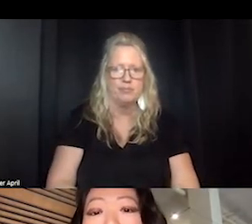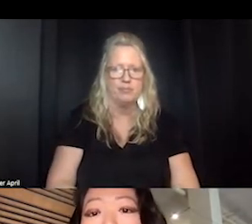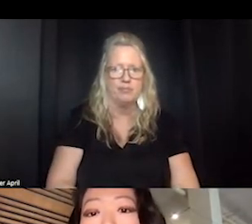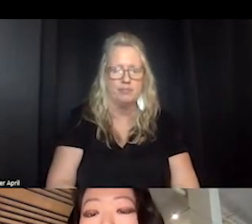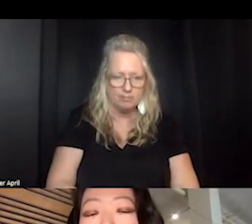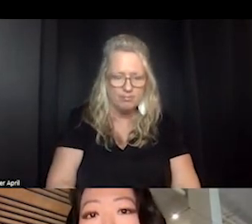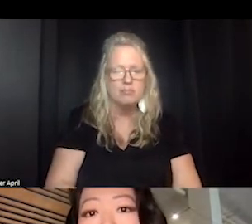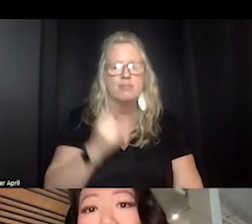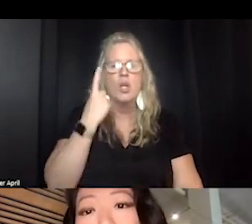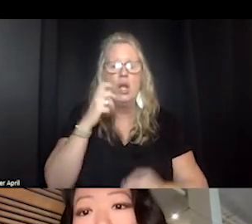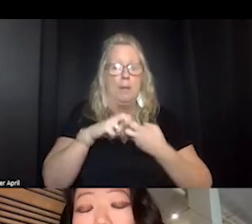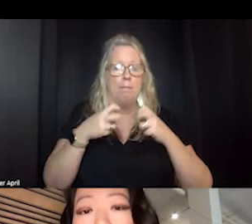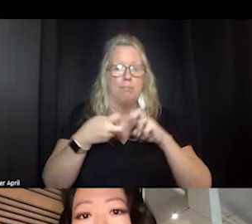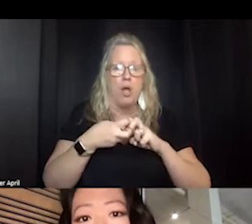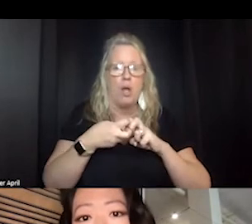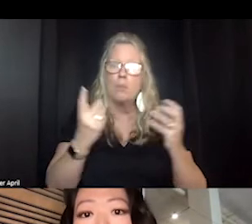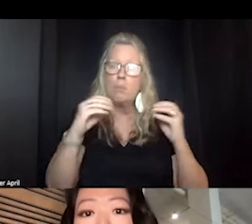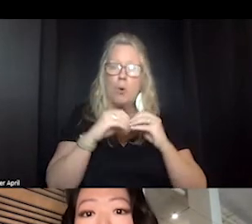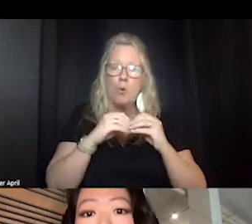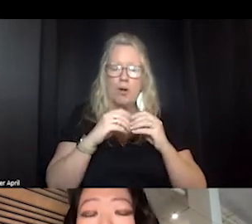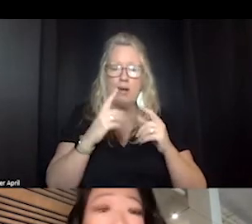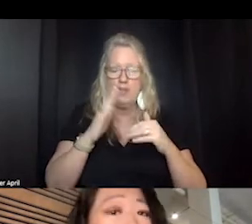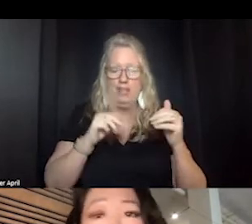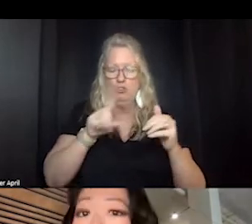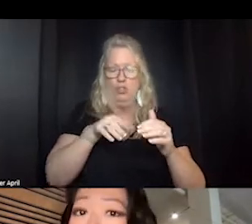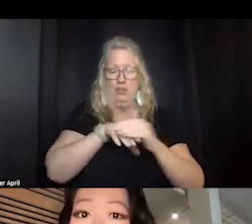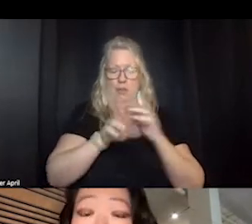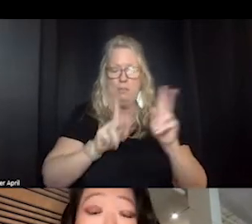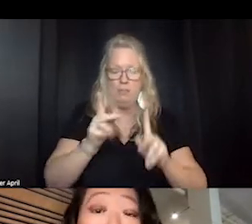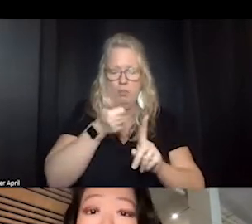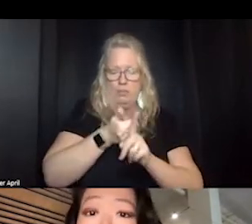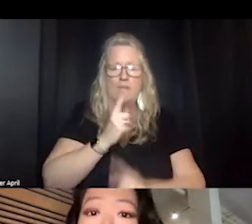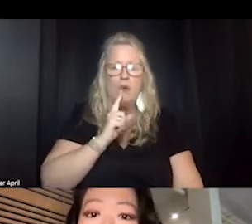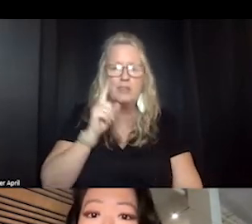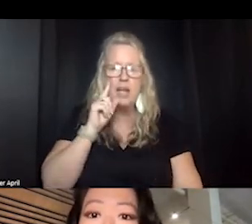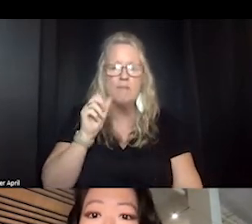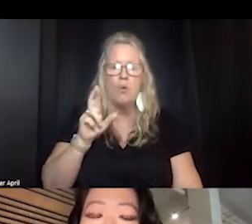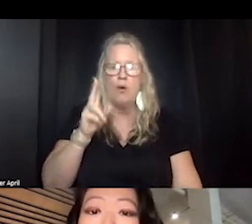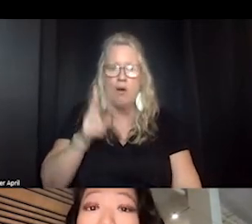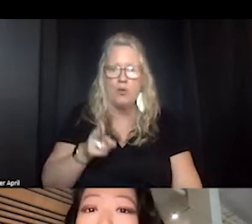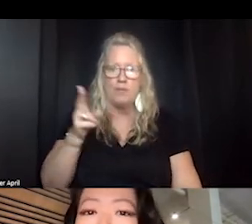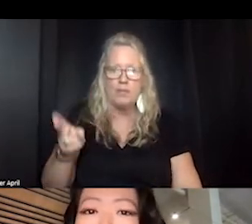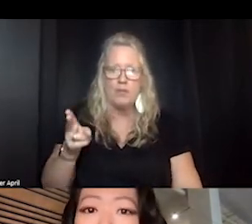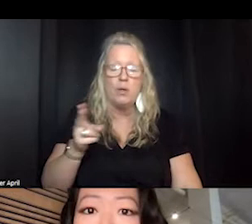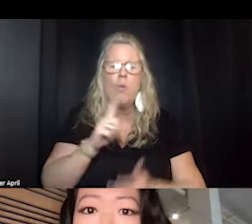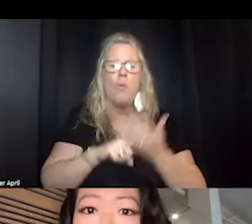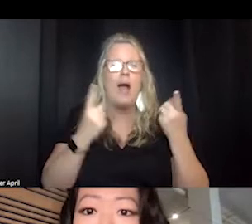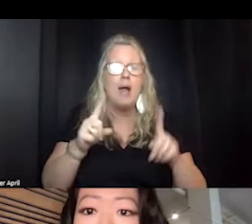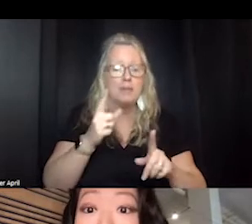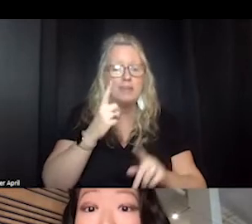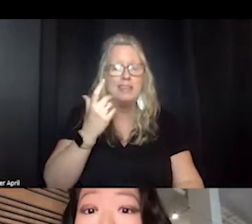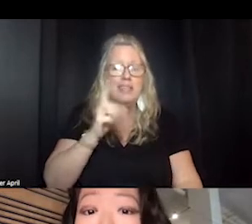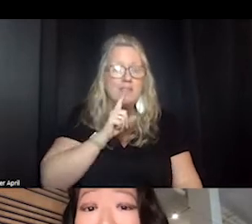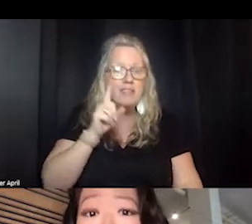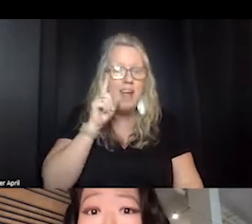The problem expands further than accessibility for people who are deaf or hard of hearing. What happens if you're deaf